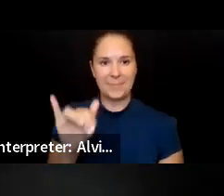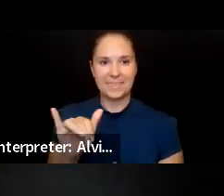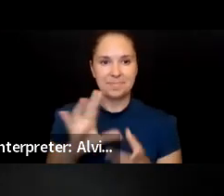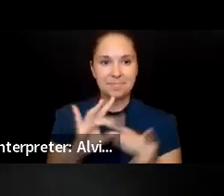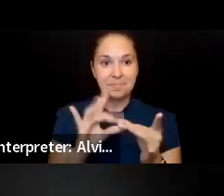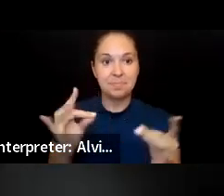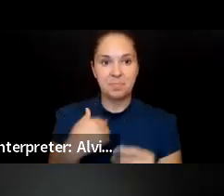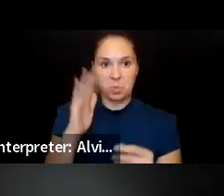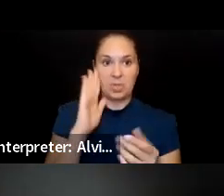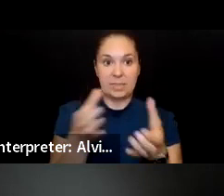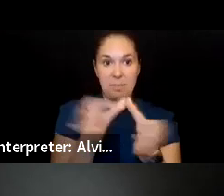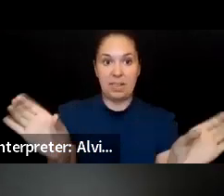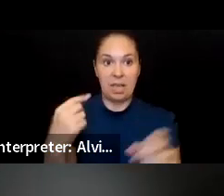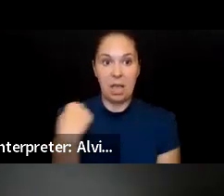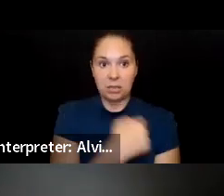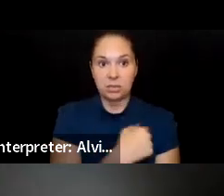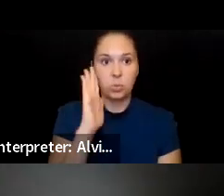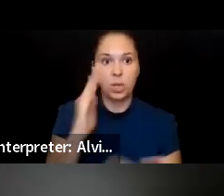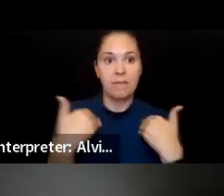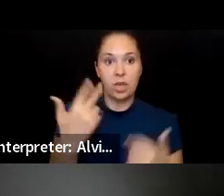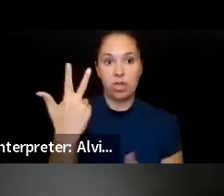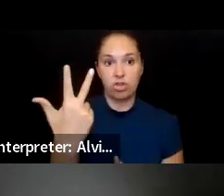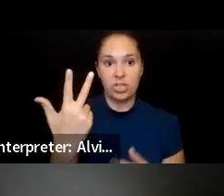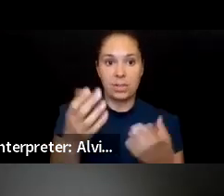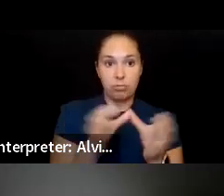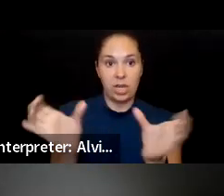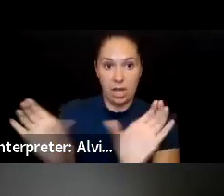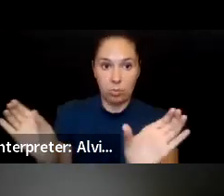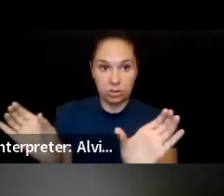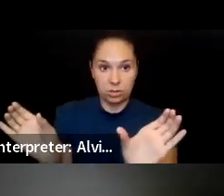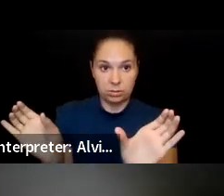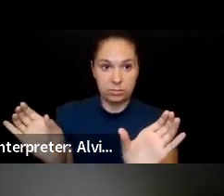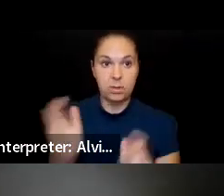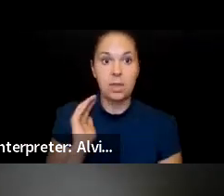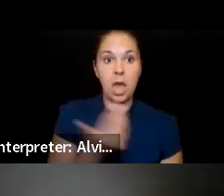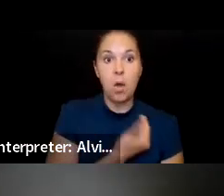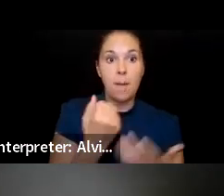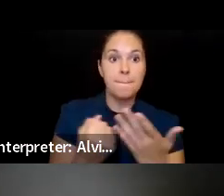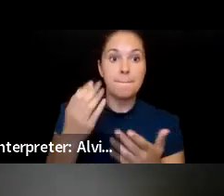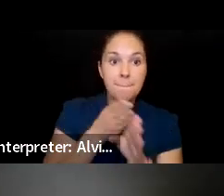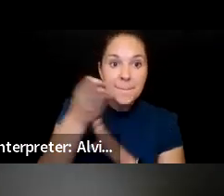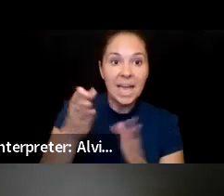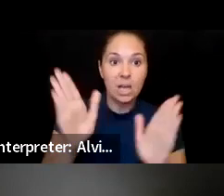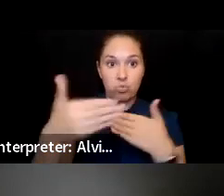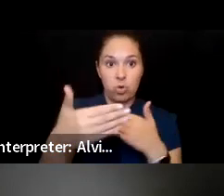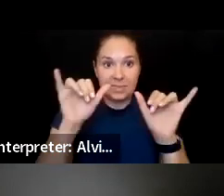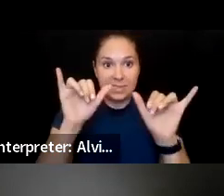going to split us out. We're going to have 3 breakout rooms, and then our main room is going to remain